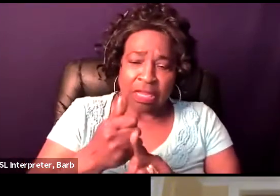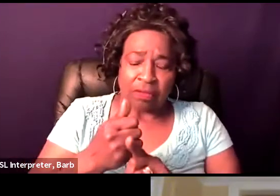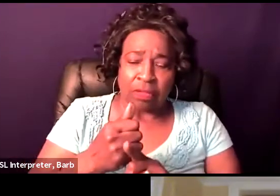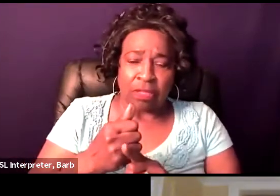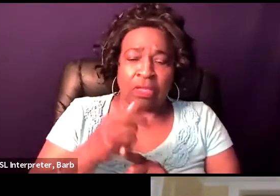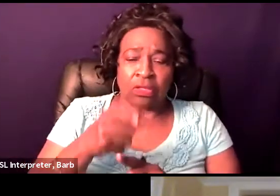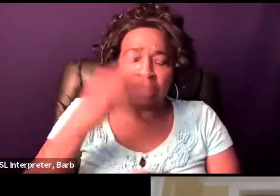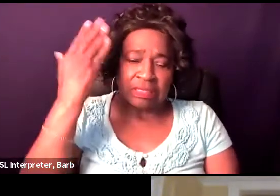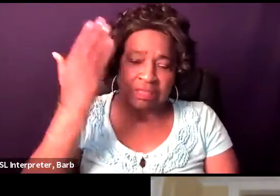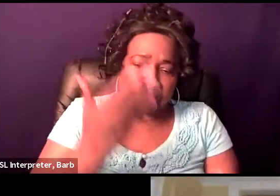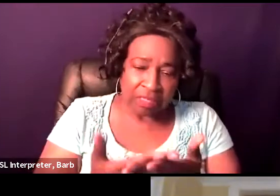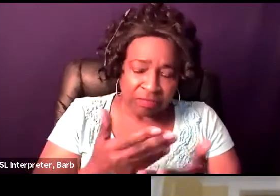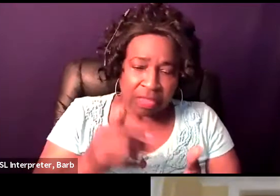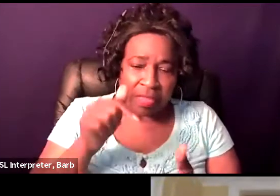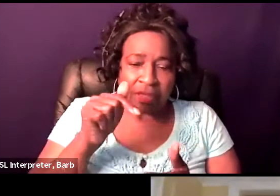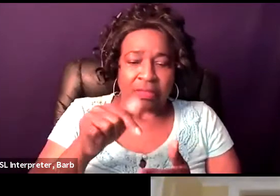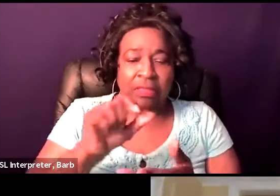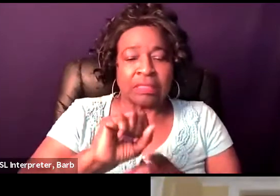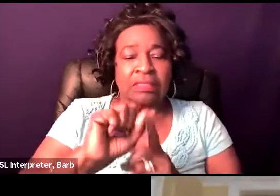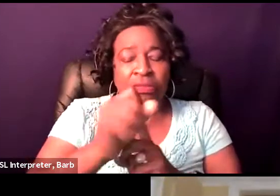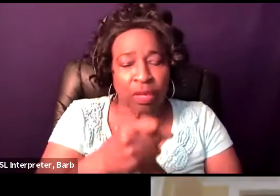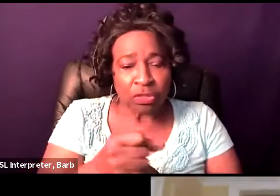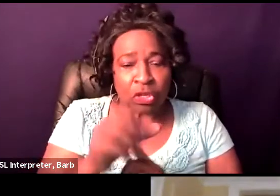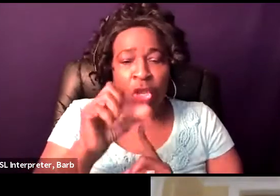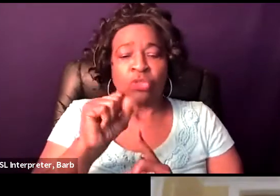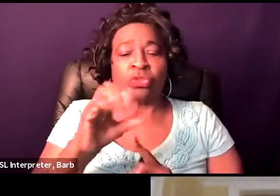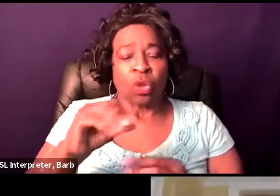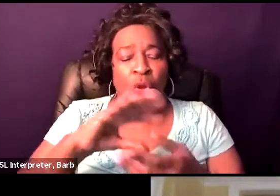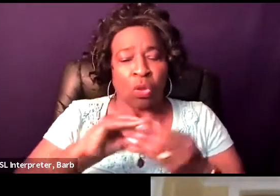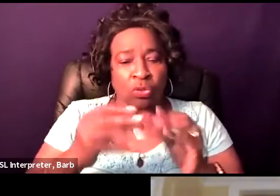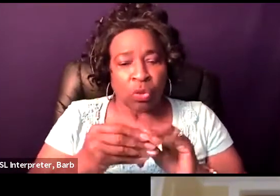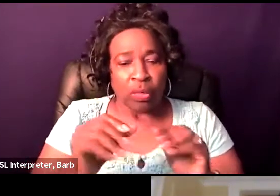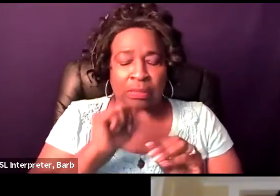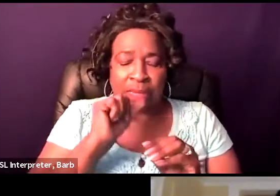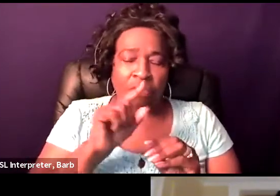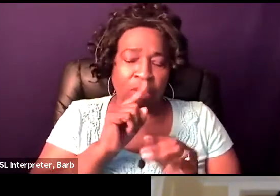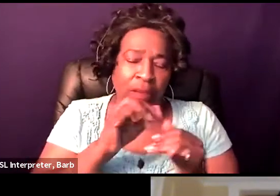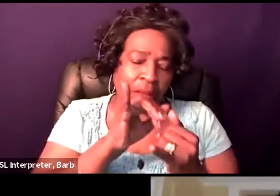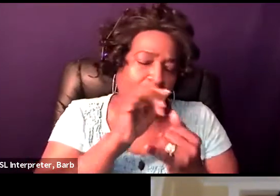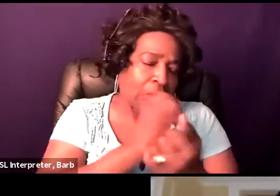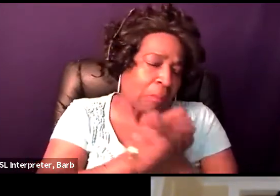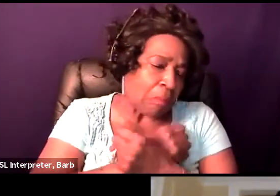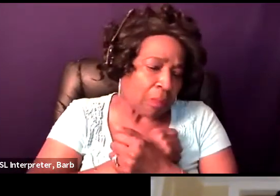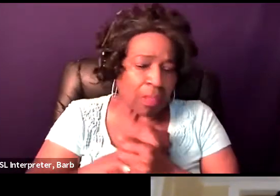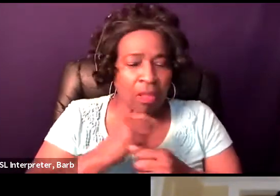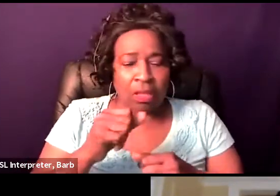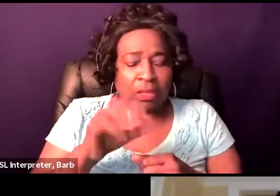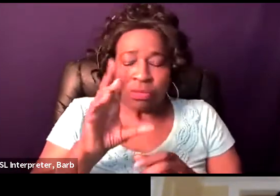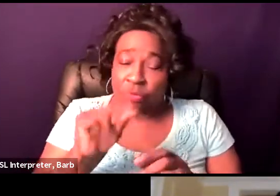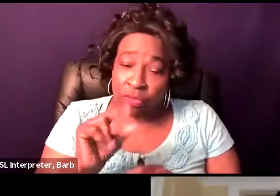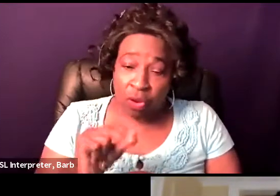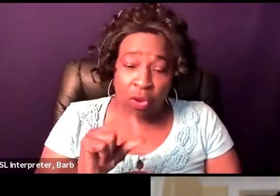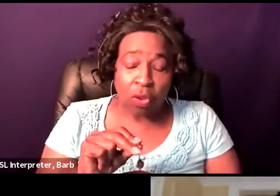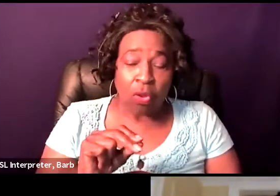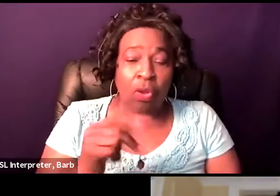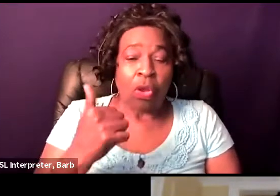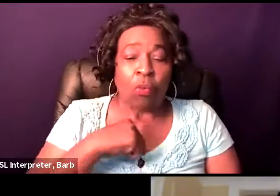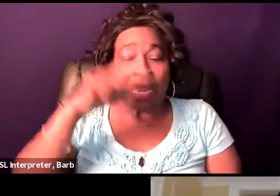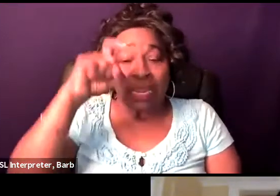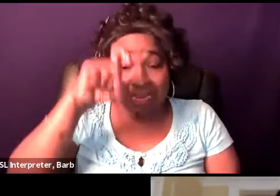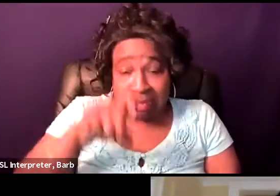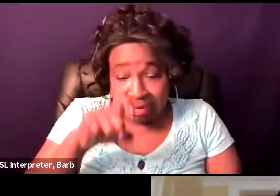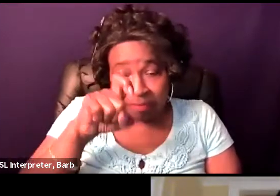the carceral status quo. And so stories is not like romantic, like, oh yes, just more stories. No, we need to be